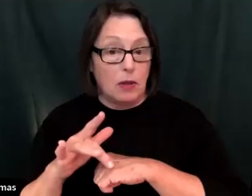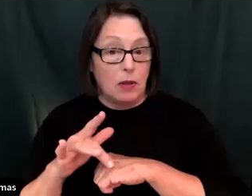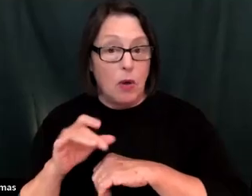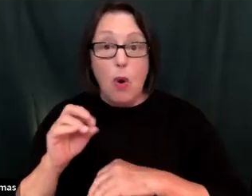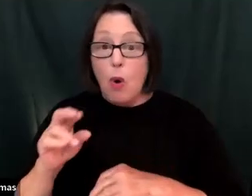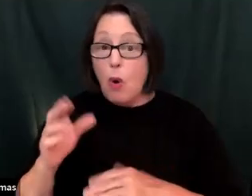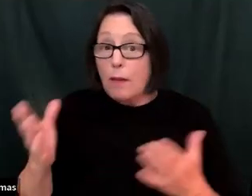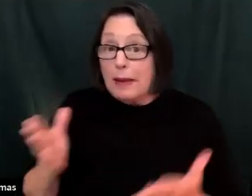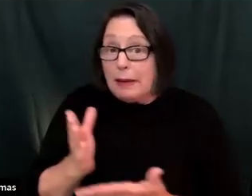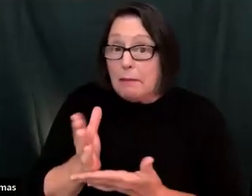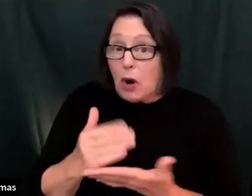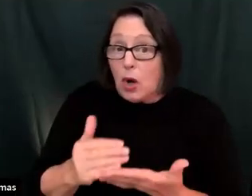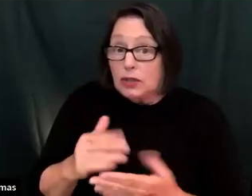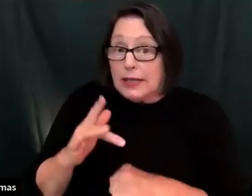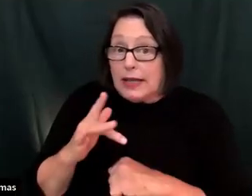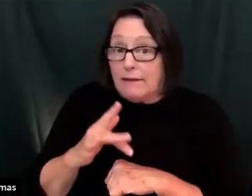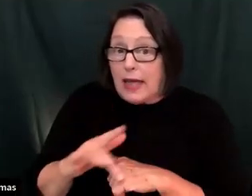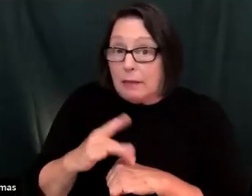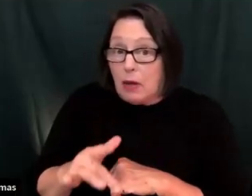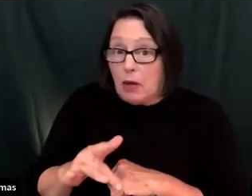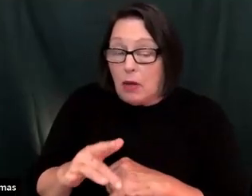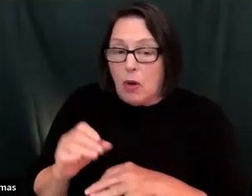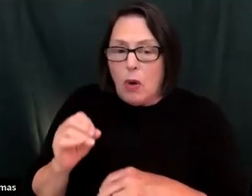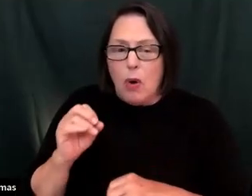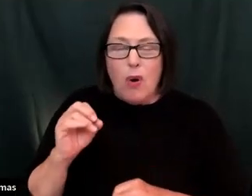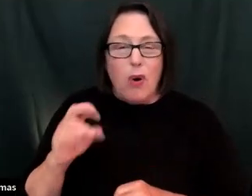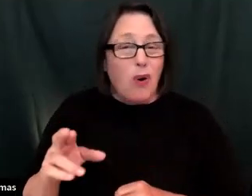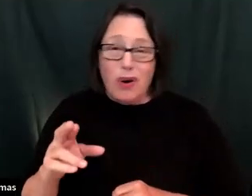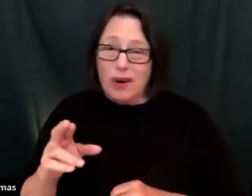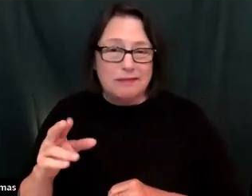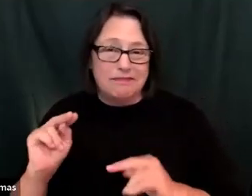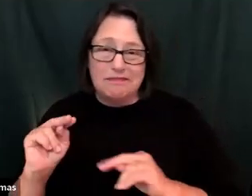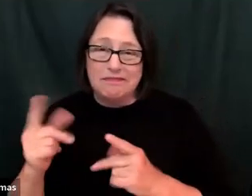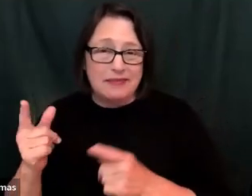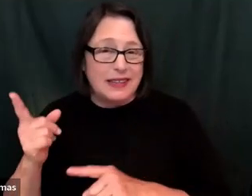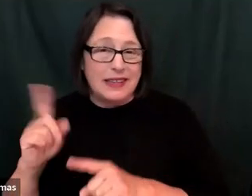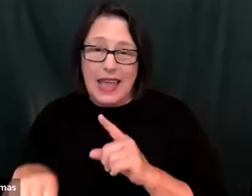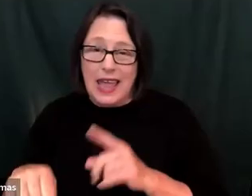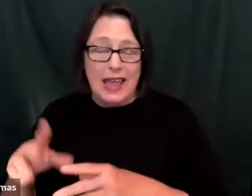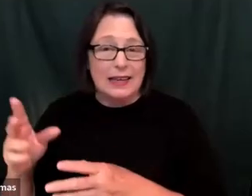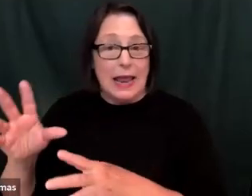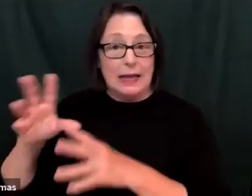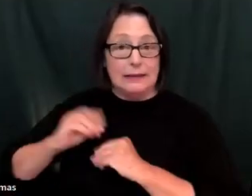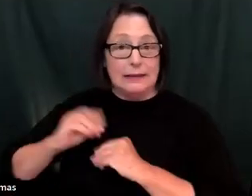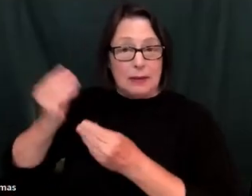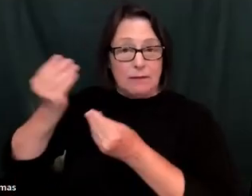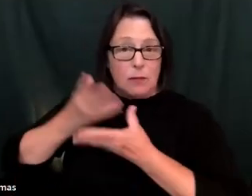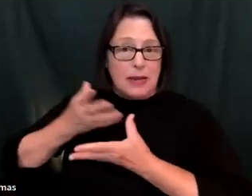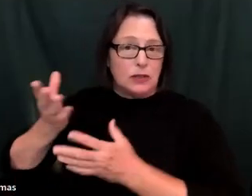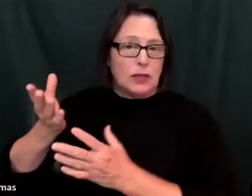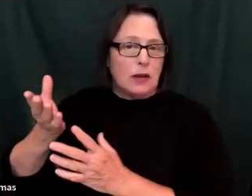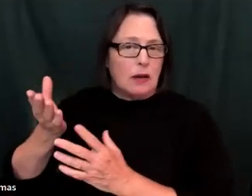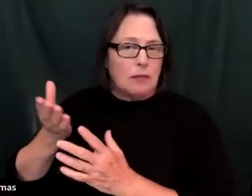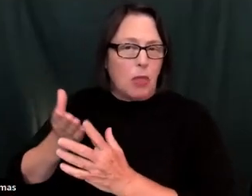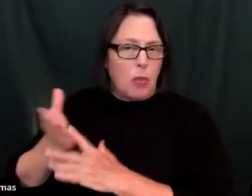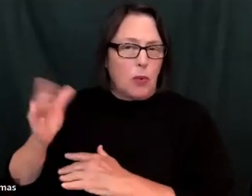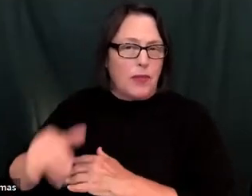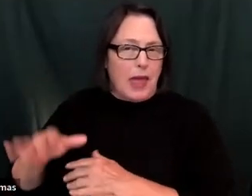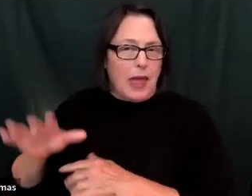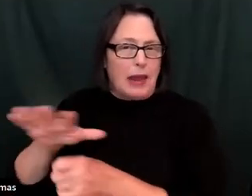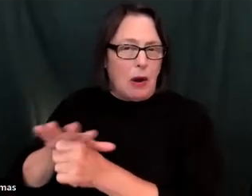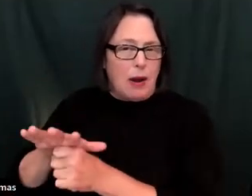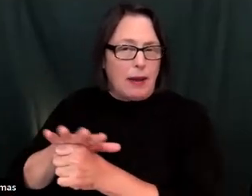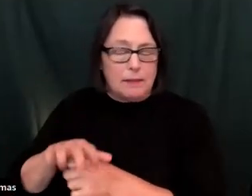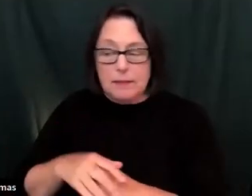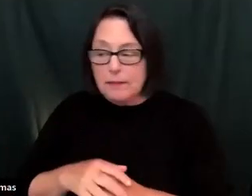partially available, or are not a viable avenue for taking in information. And you're going to go ahead